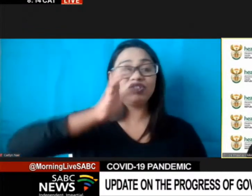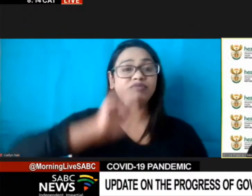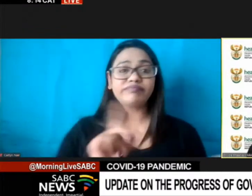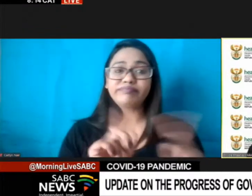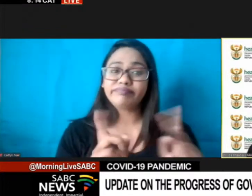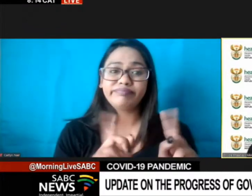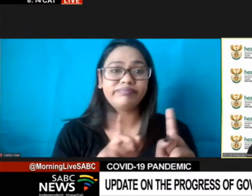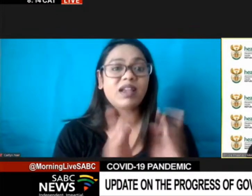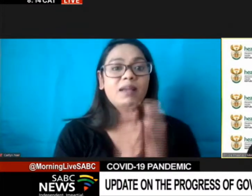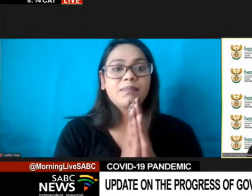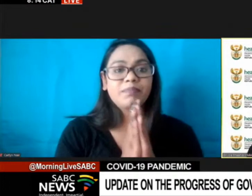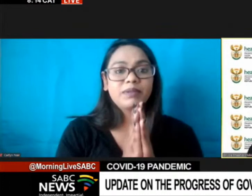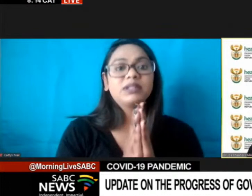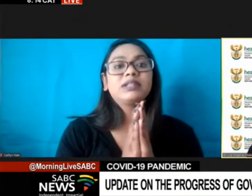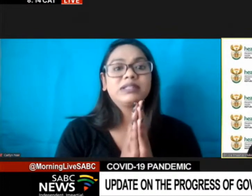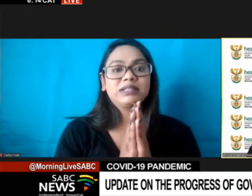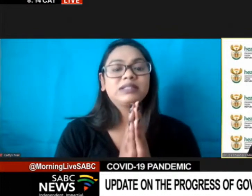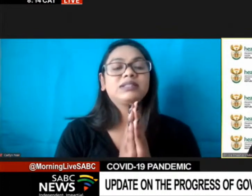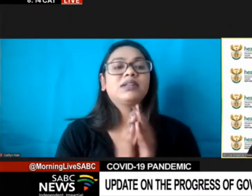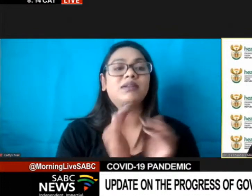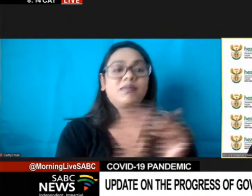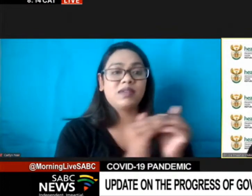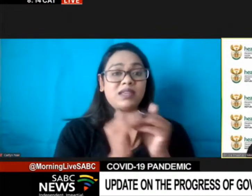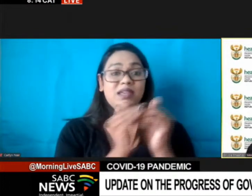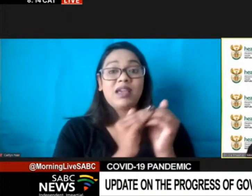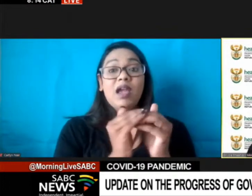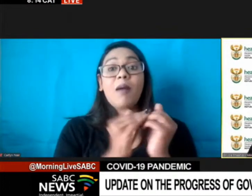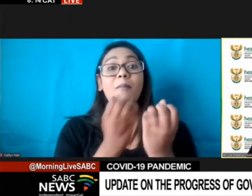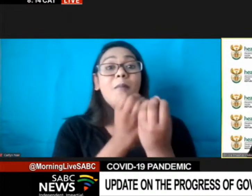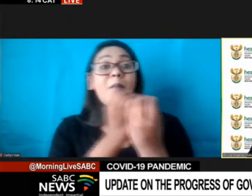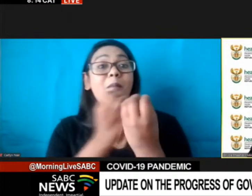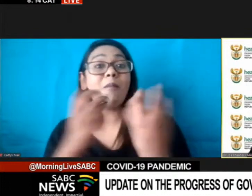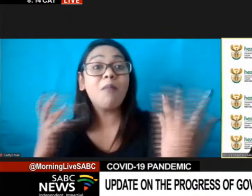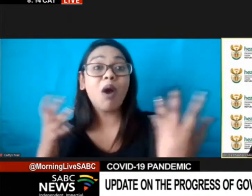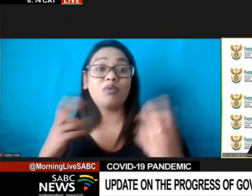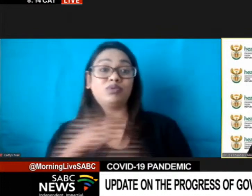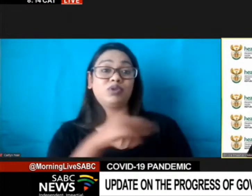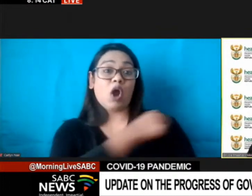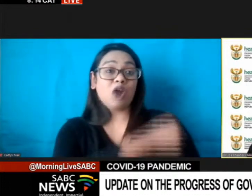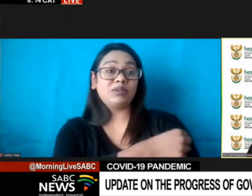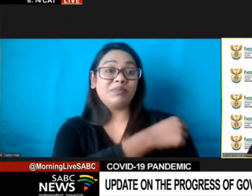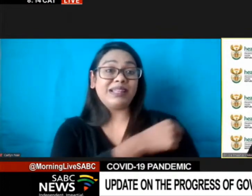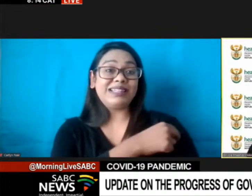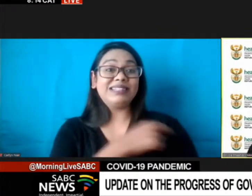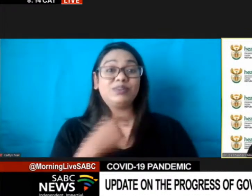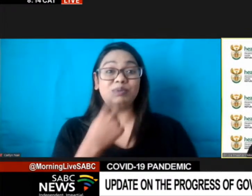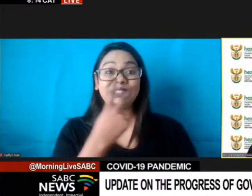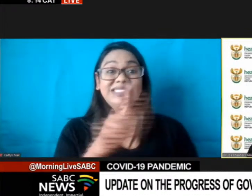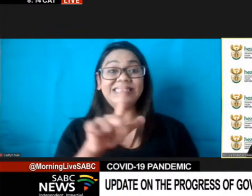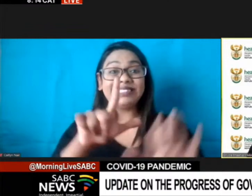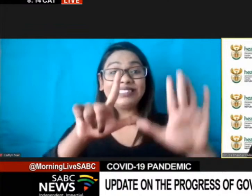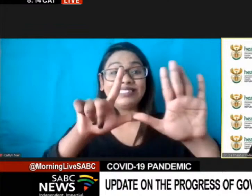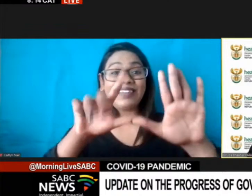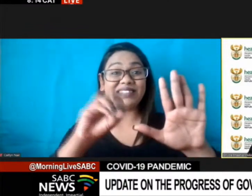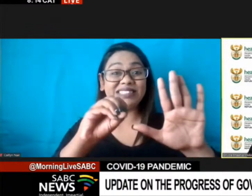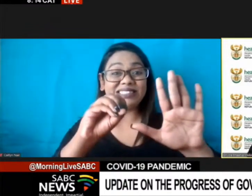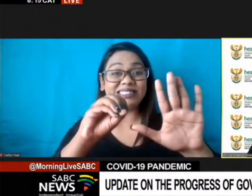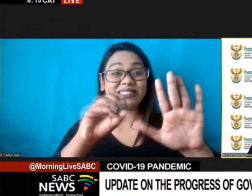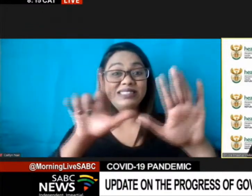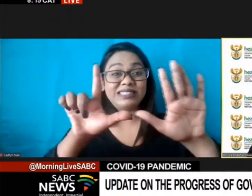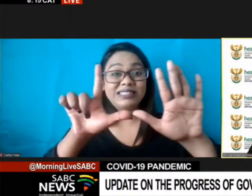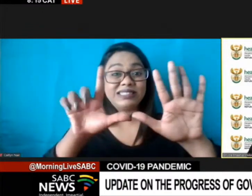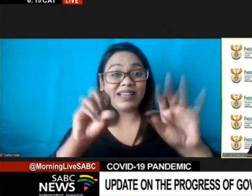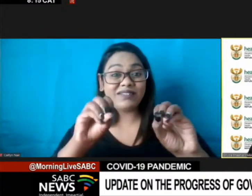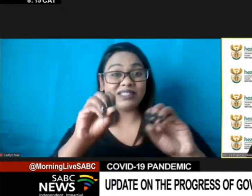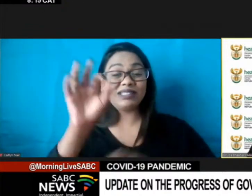already under a lot of pressure with the COVID-19, as we indicated, a 70% rise in admissions, and we are least ready to